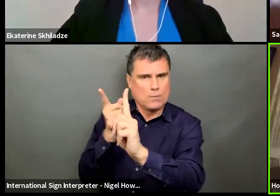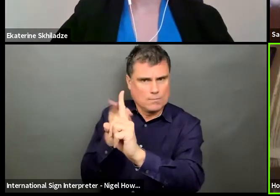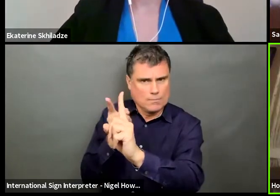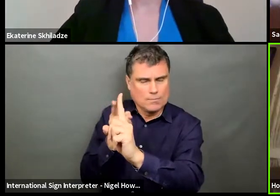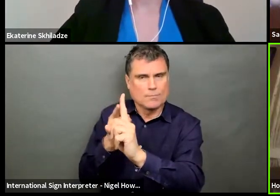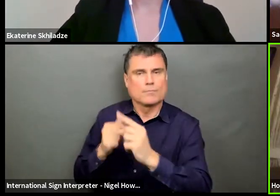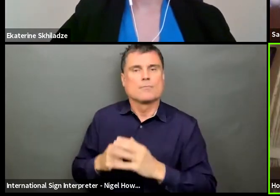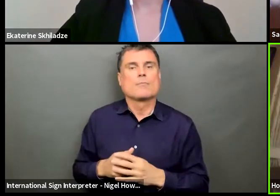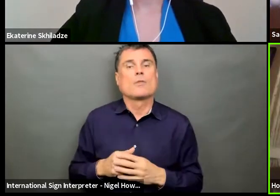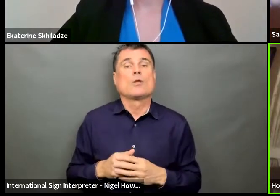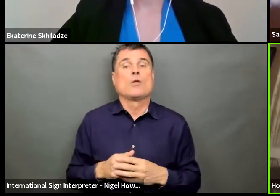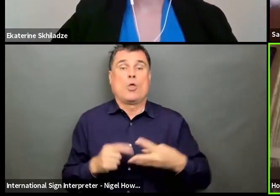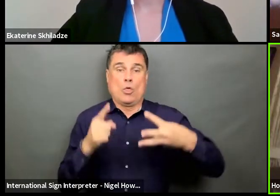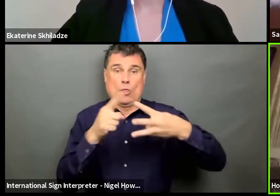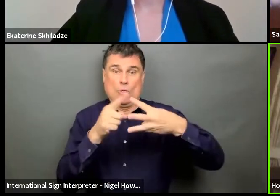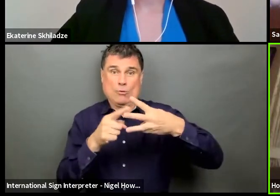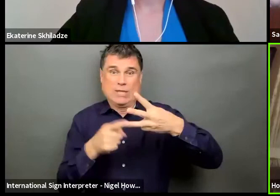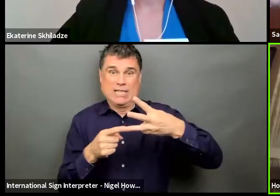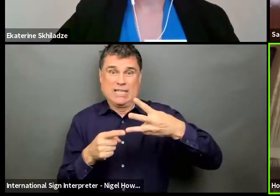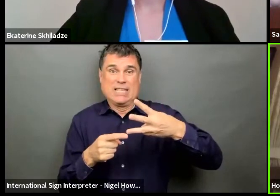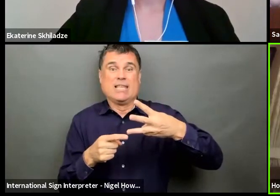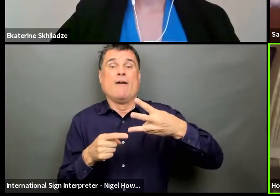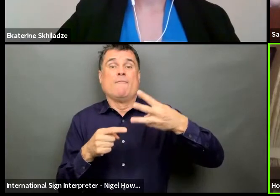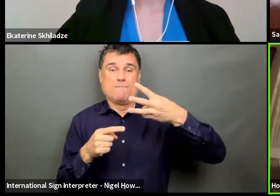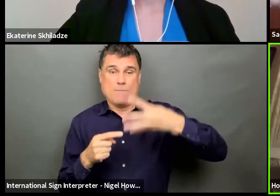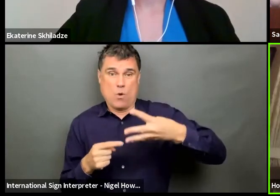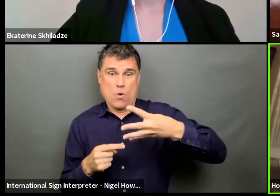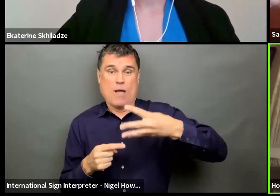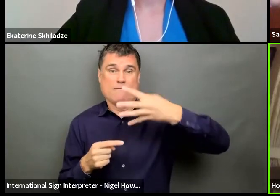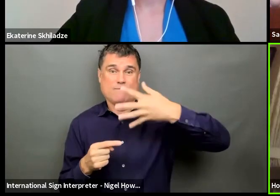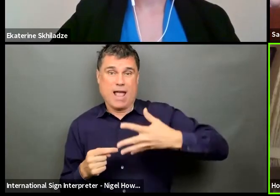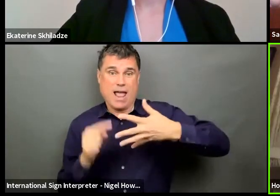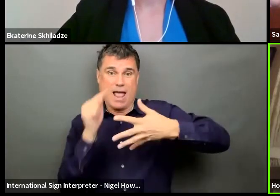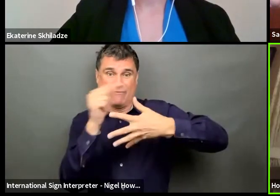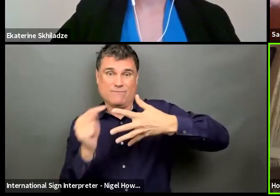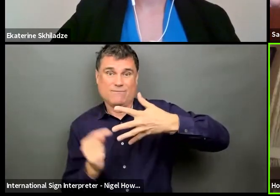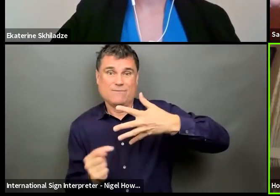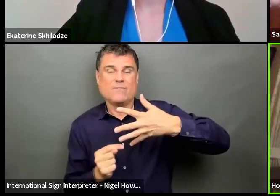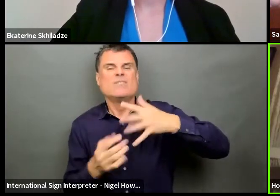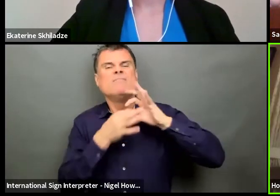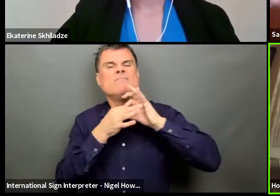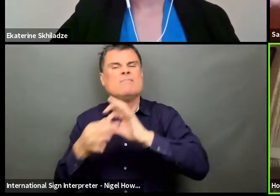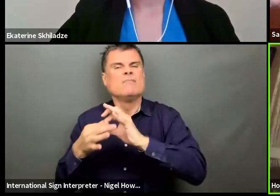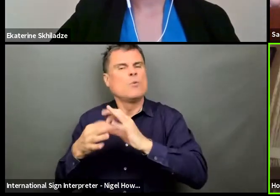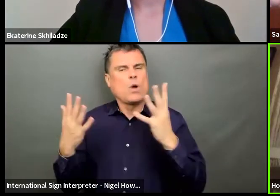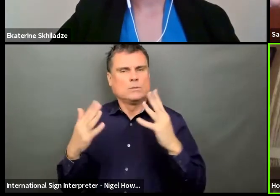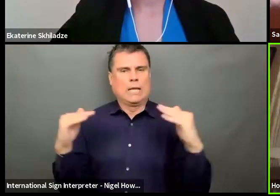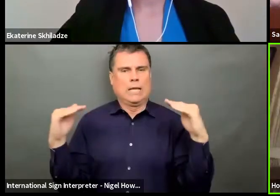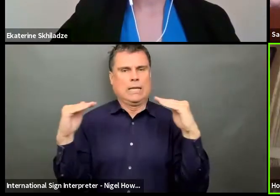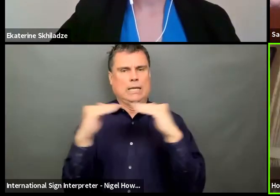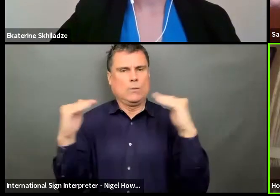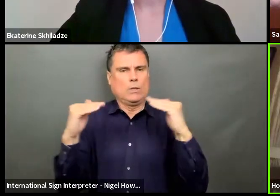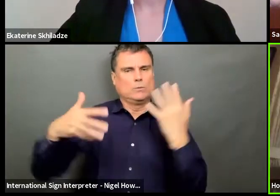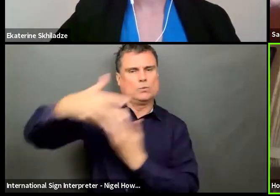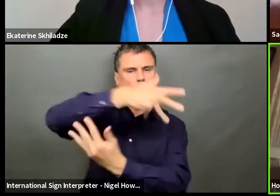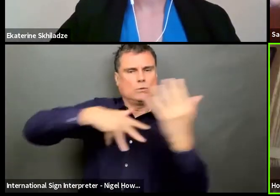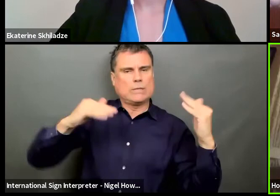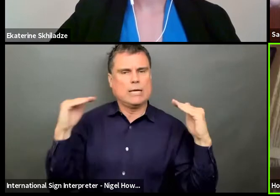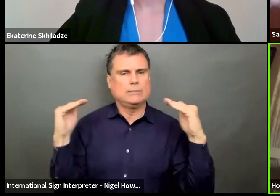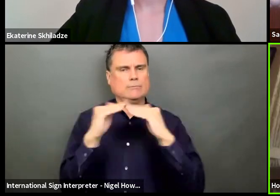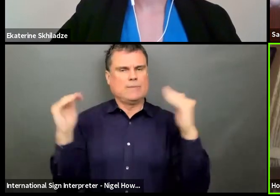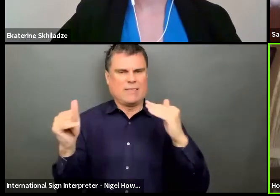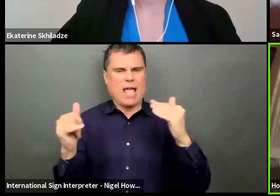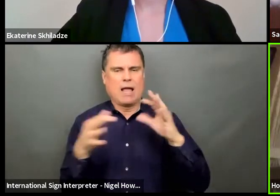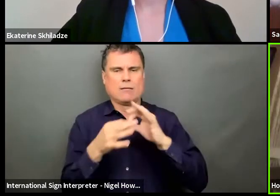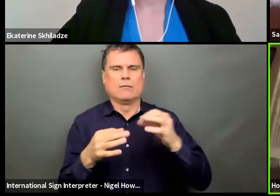towards ensuring inclusive and equitable society. As a lead agency, Ministry